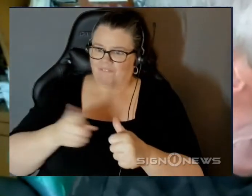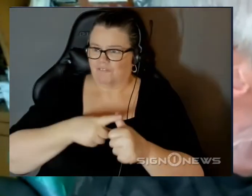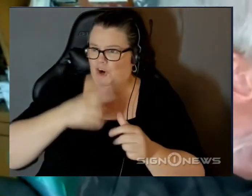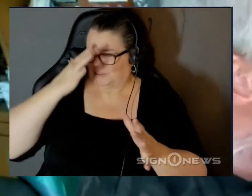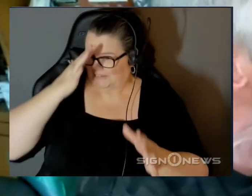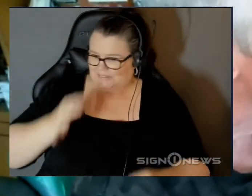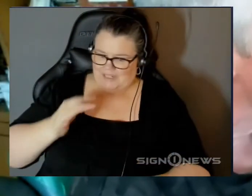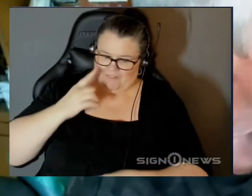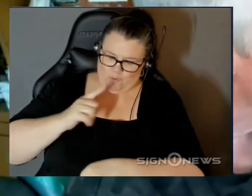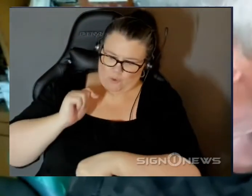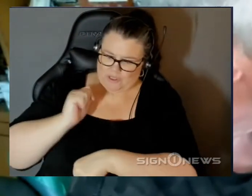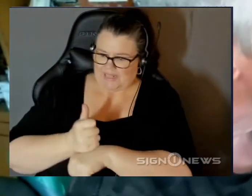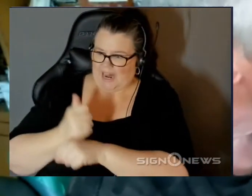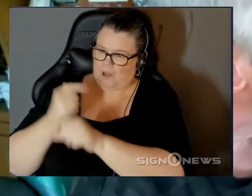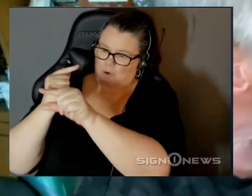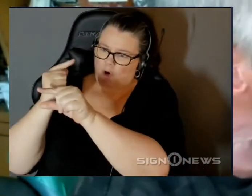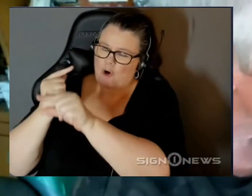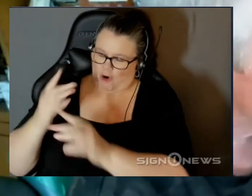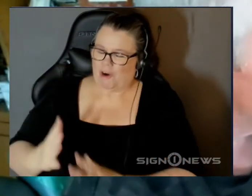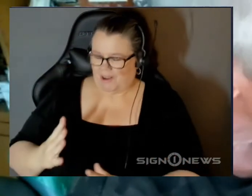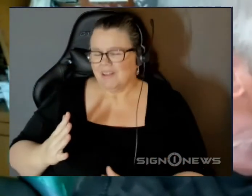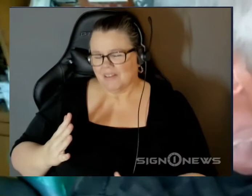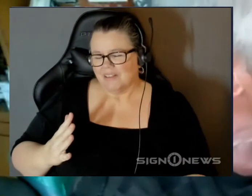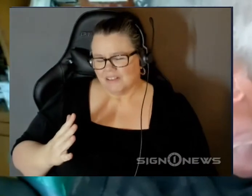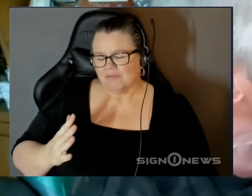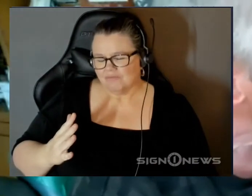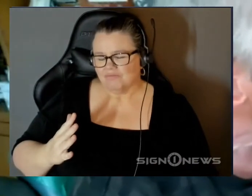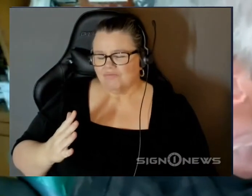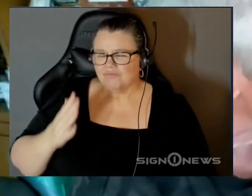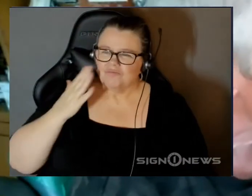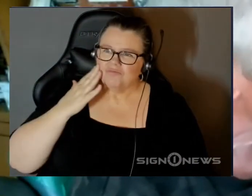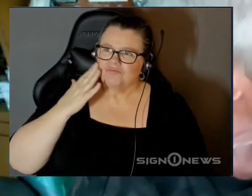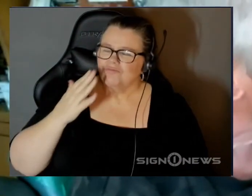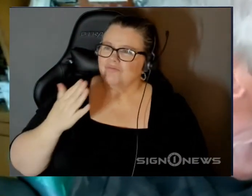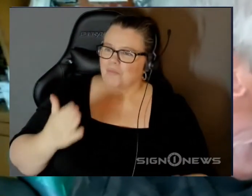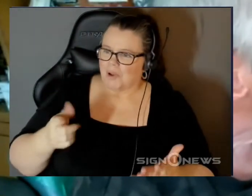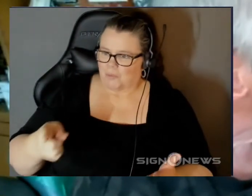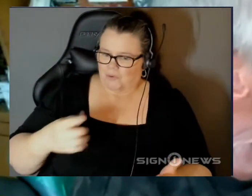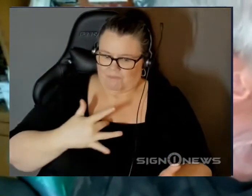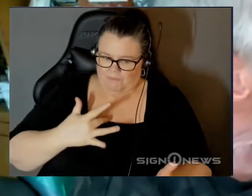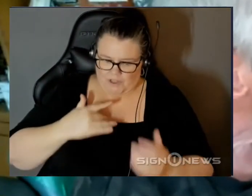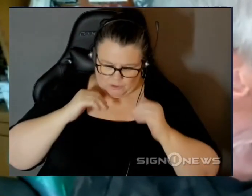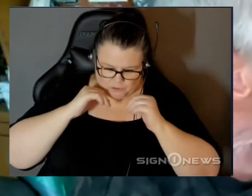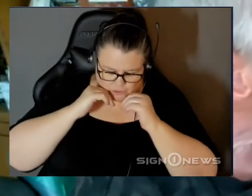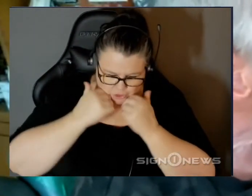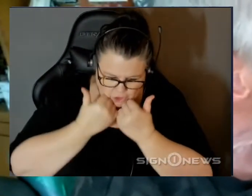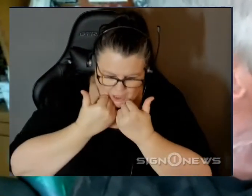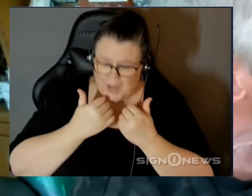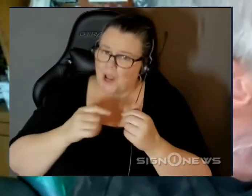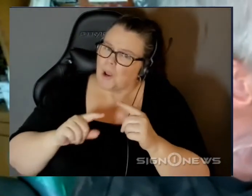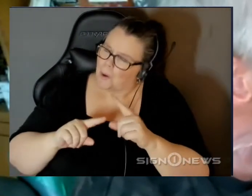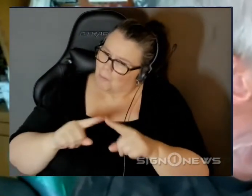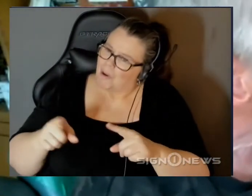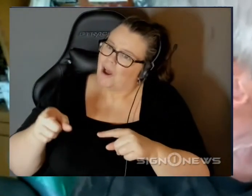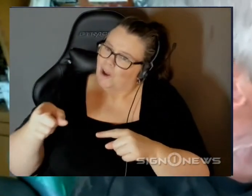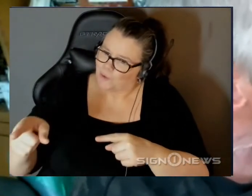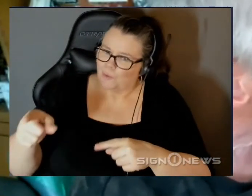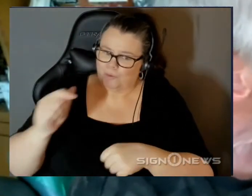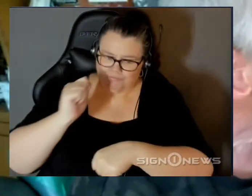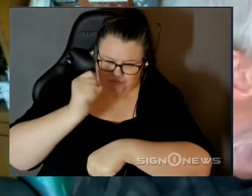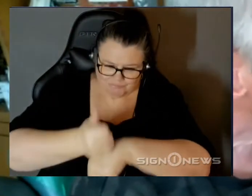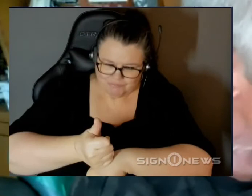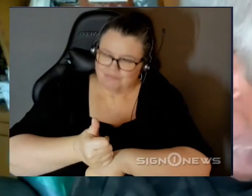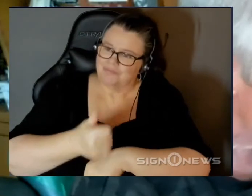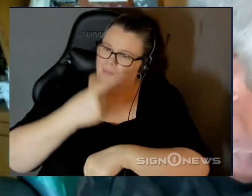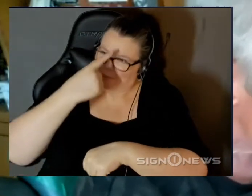are set up to feel shame and blame, and what you did was to help free your son. His shame